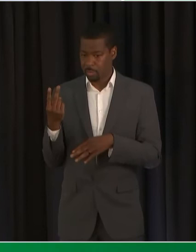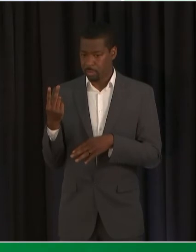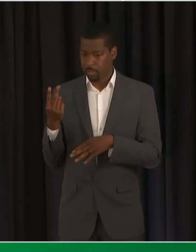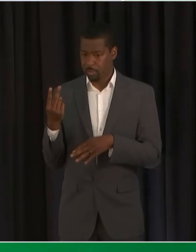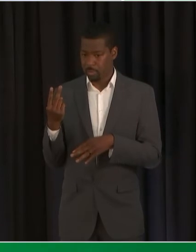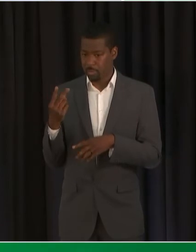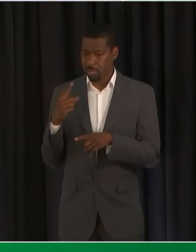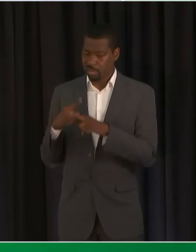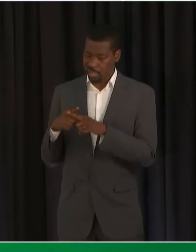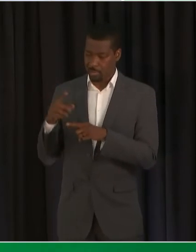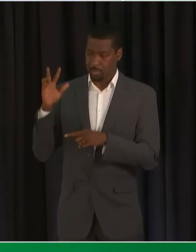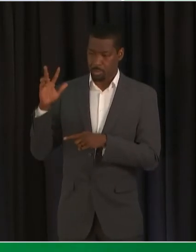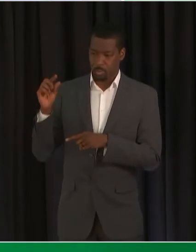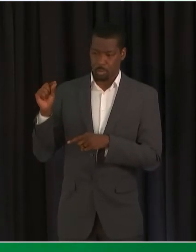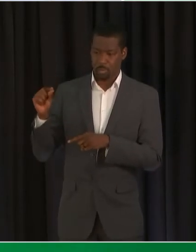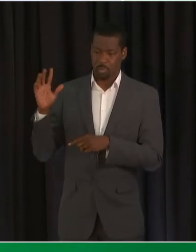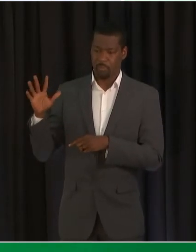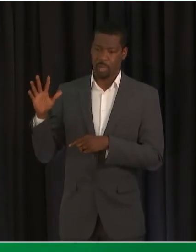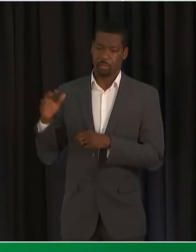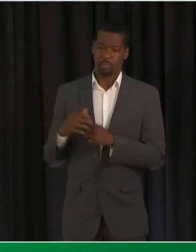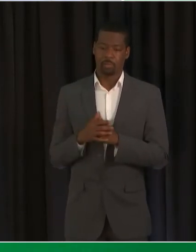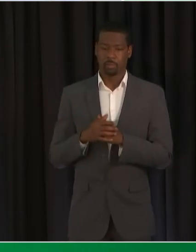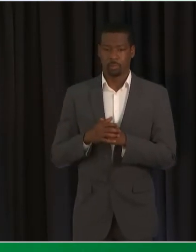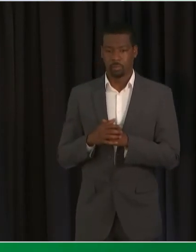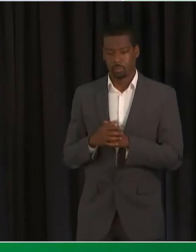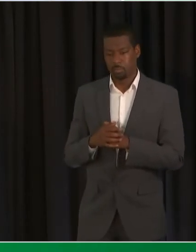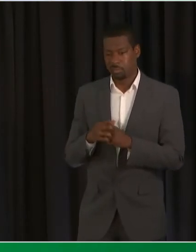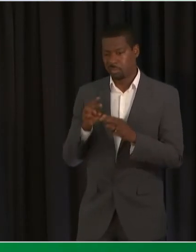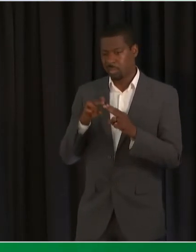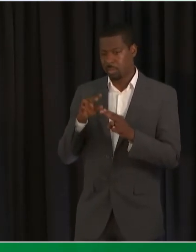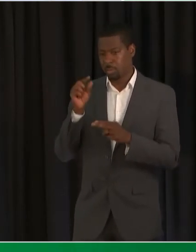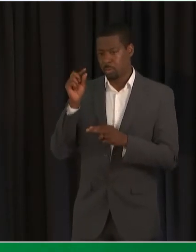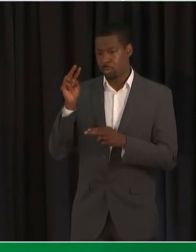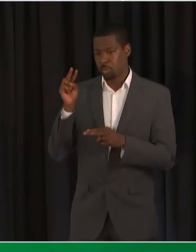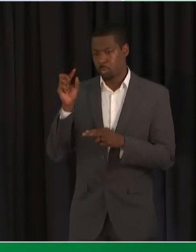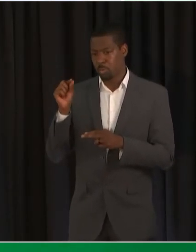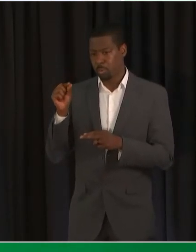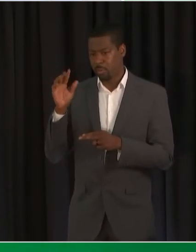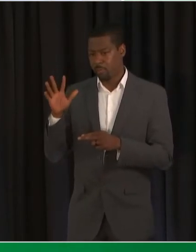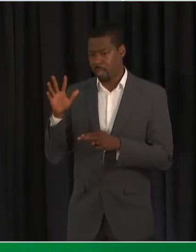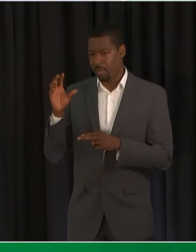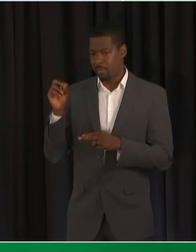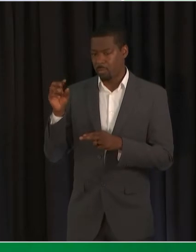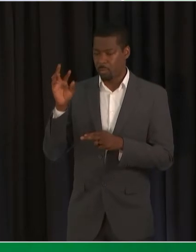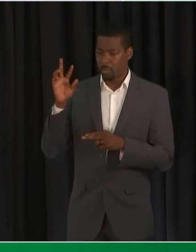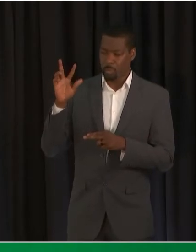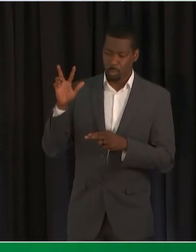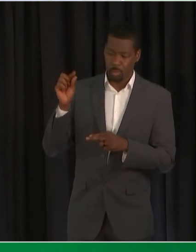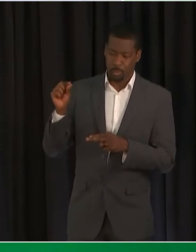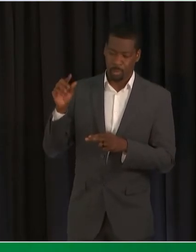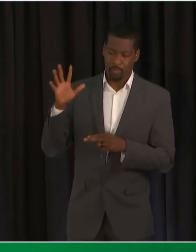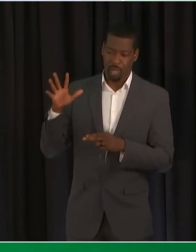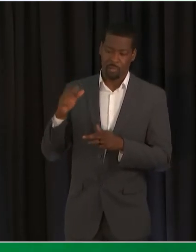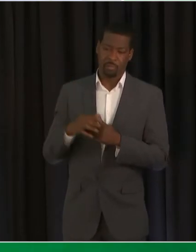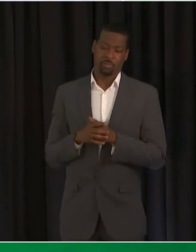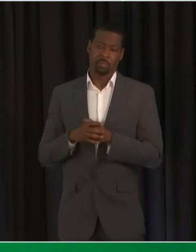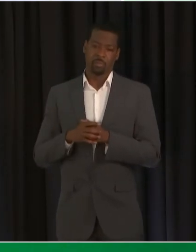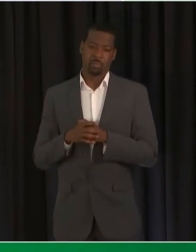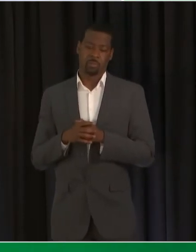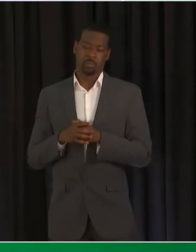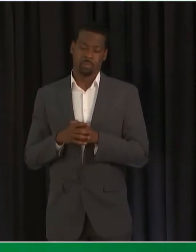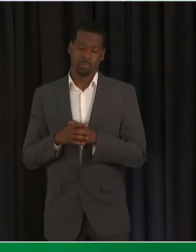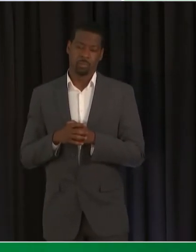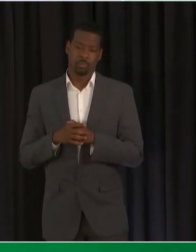times 3.5, okay, which actually means either 2.5 times of working capital, right, or 3.5 times